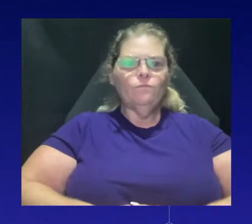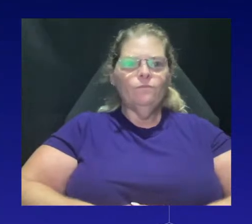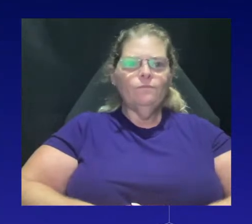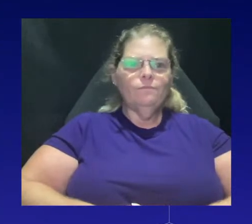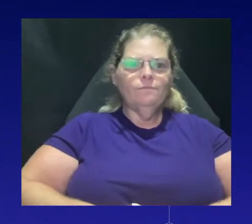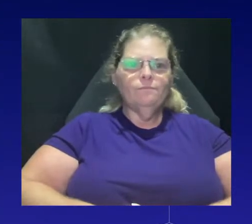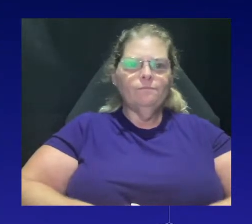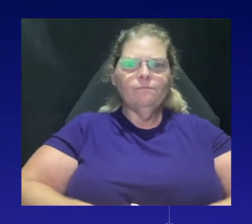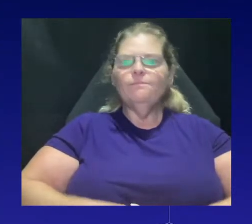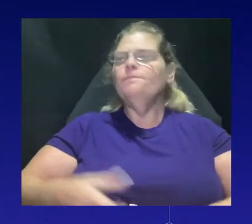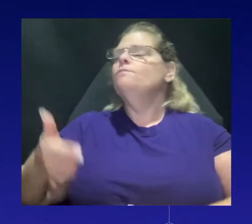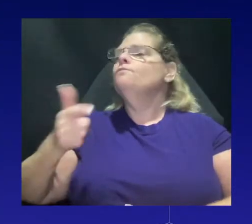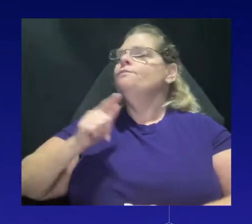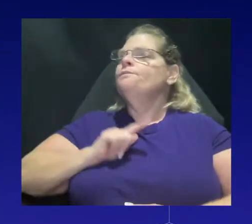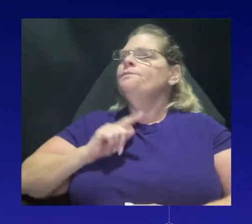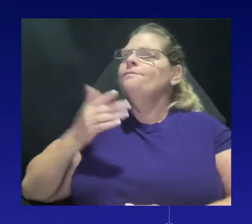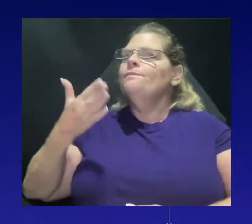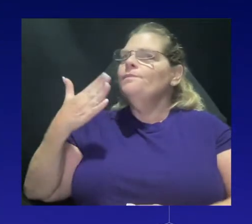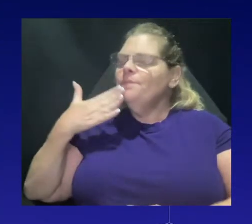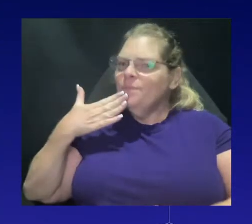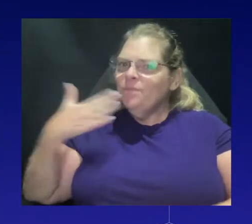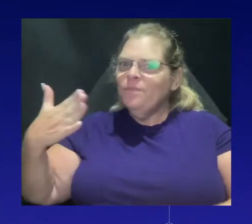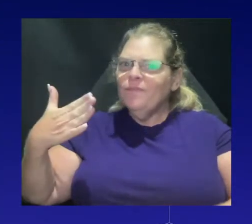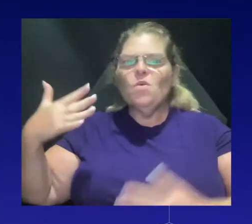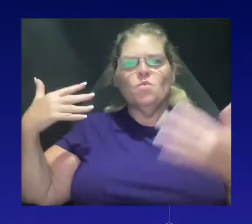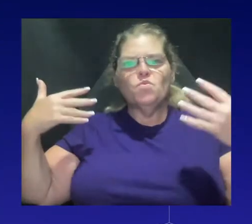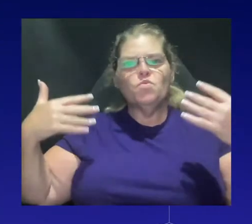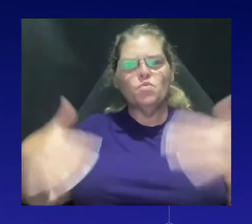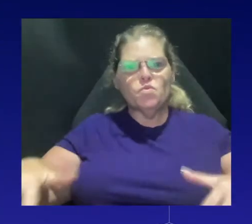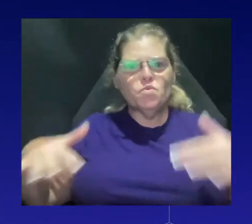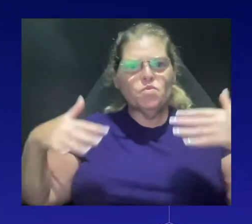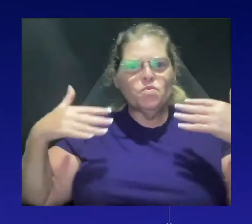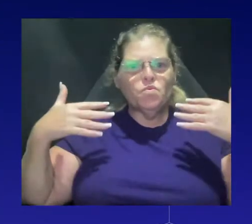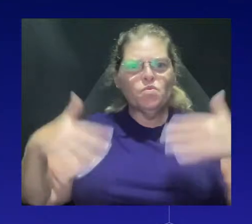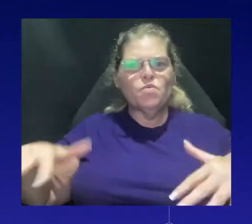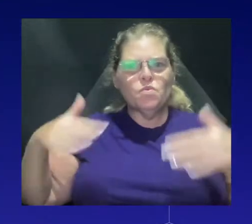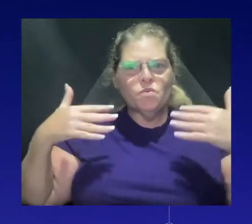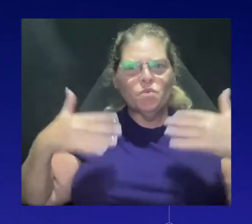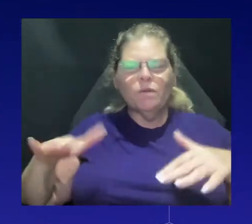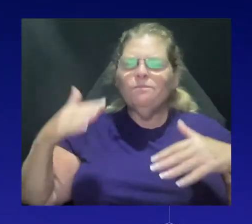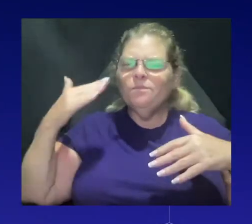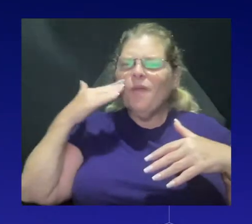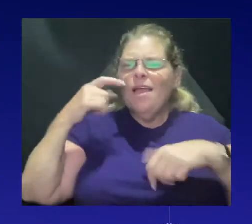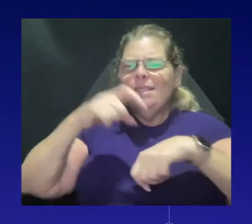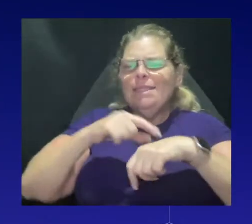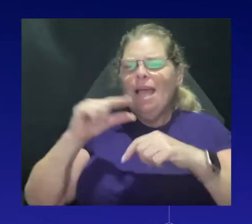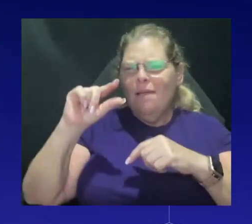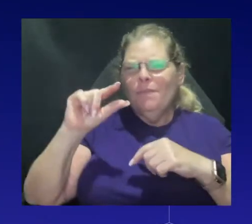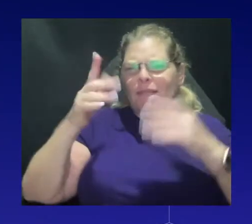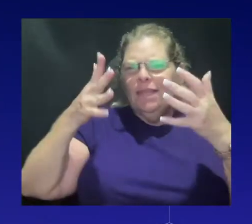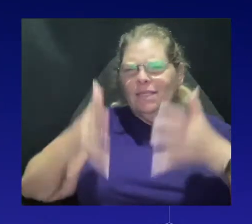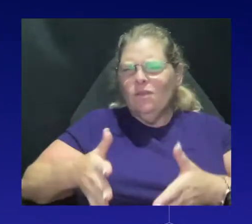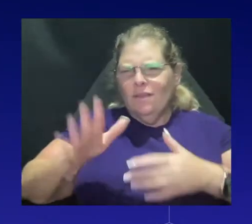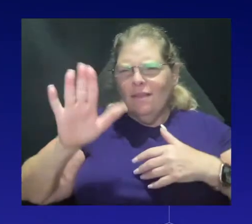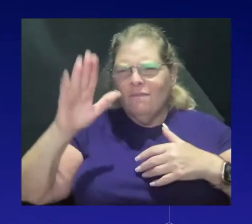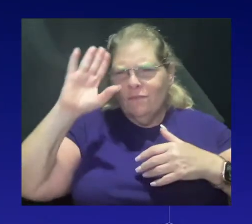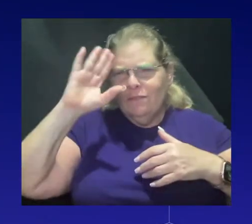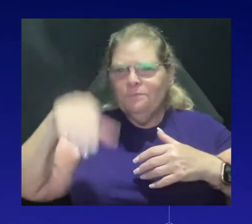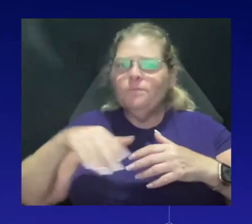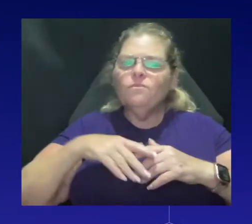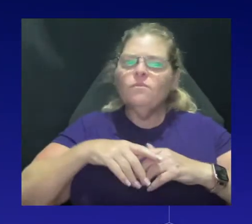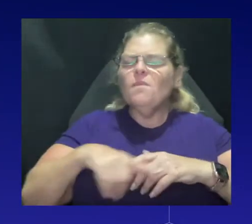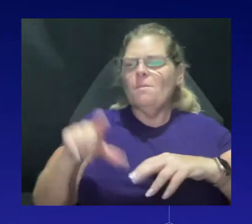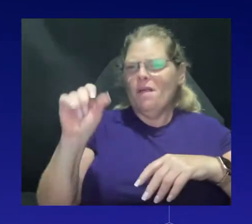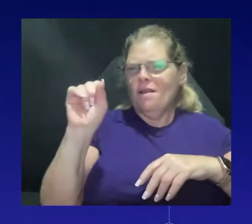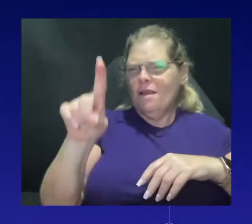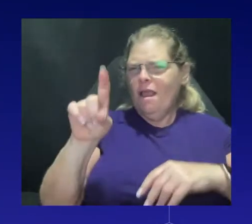Thank you. That's a lot, and I know we have a little bit of time left, but I want to just ask the question, when we